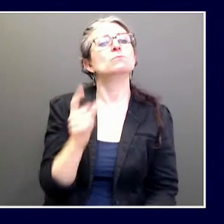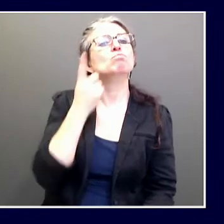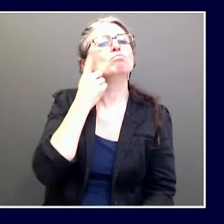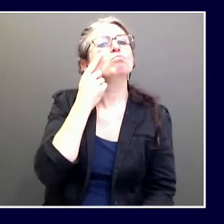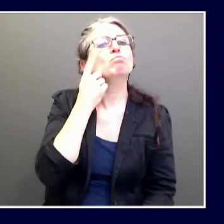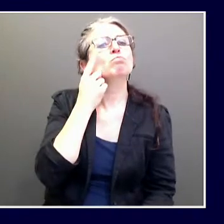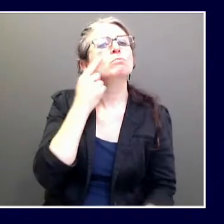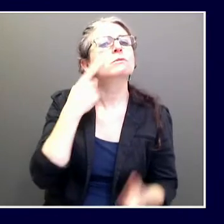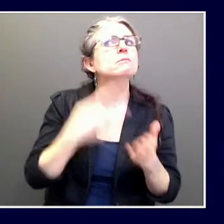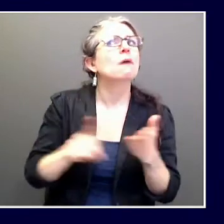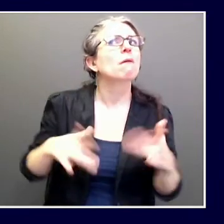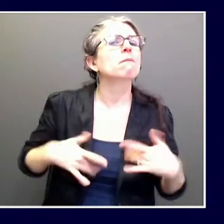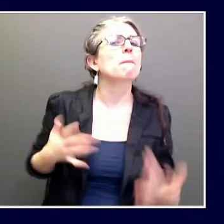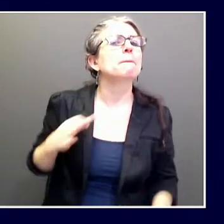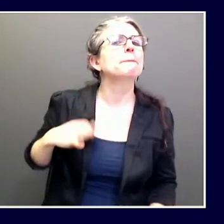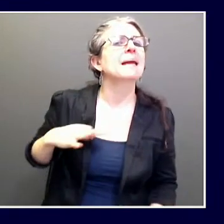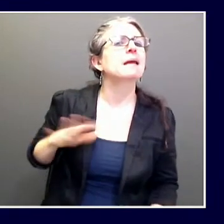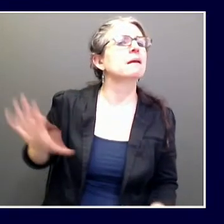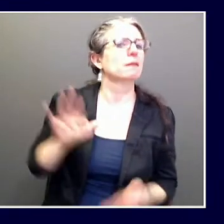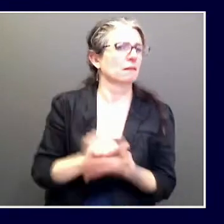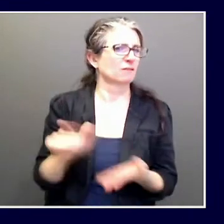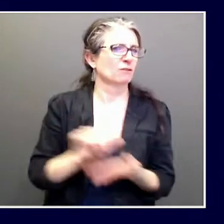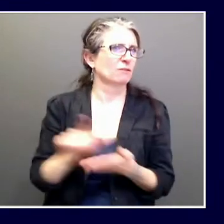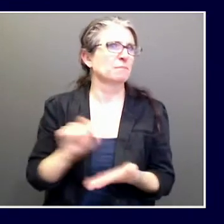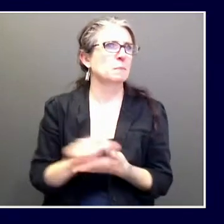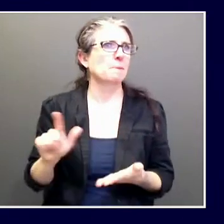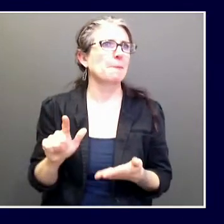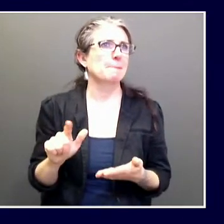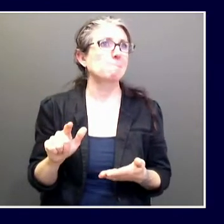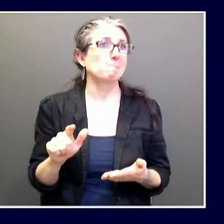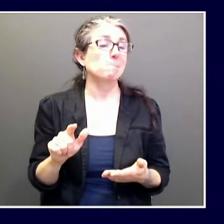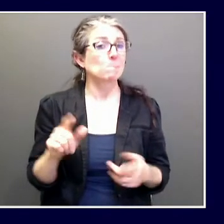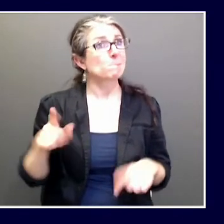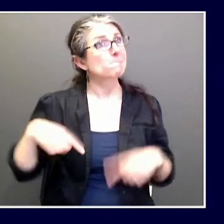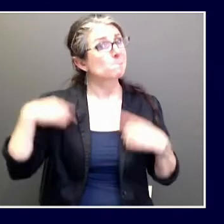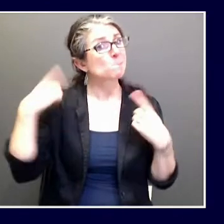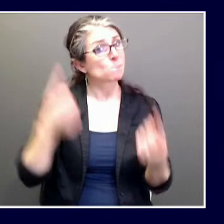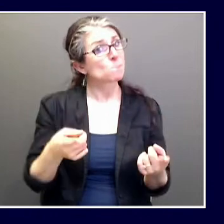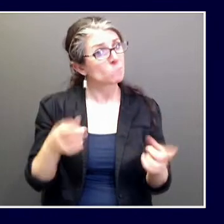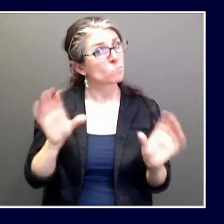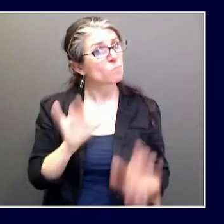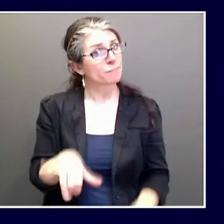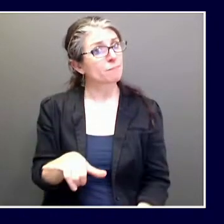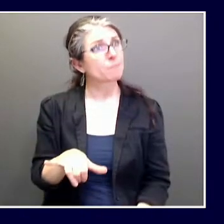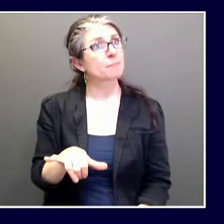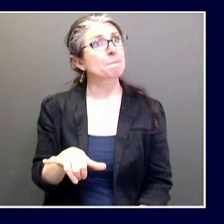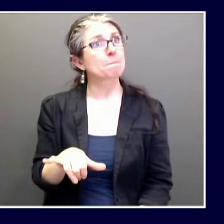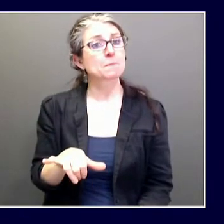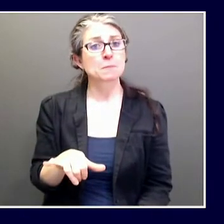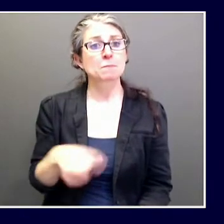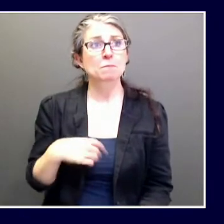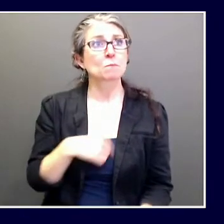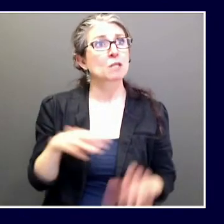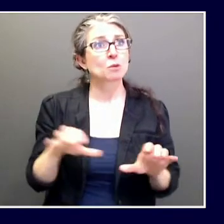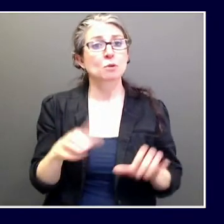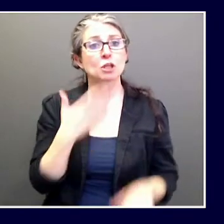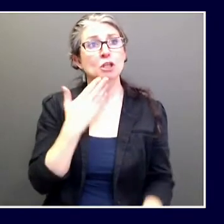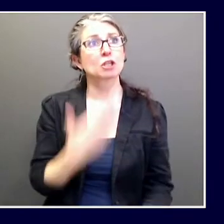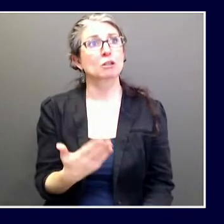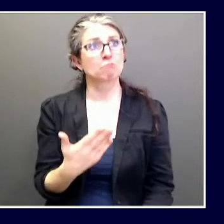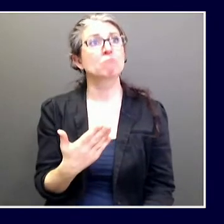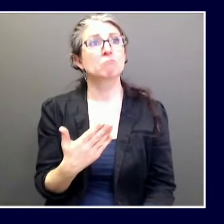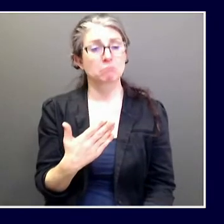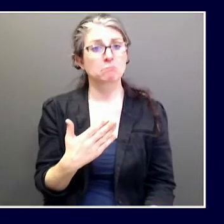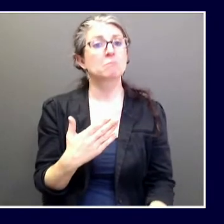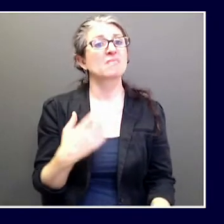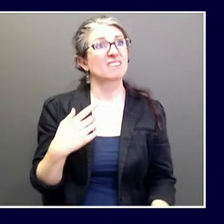at have been sufficiently high to meet the statistical test to ensure we've got that bird's eye view.